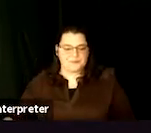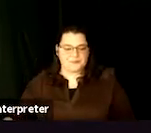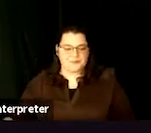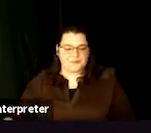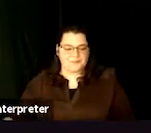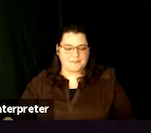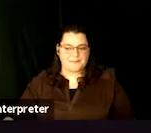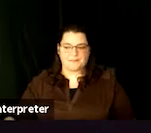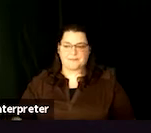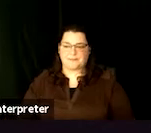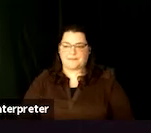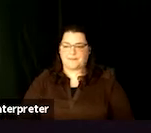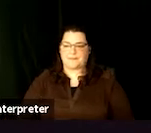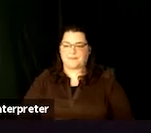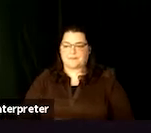Let us pray.